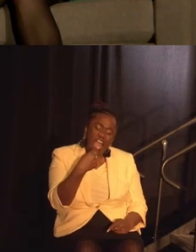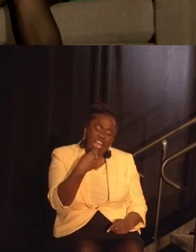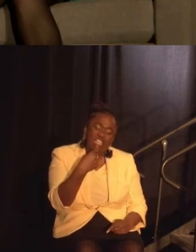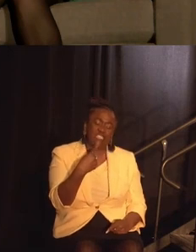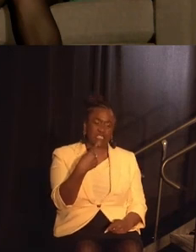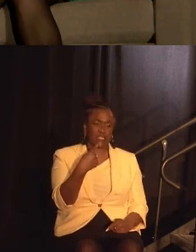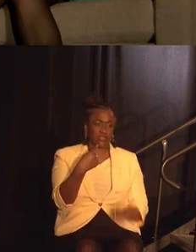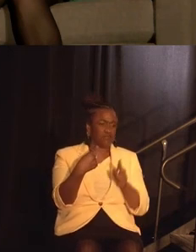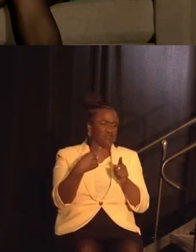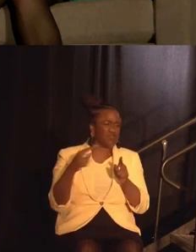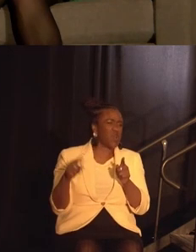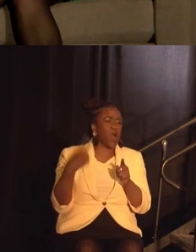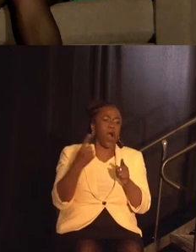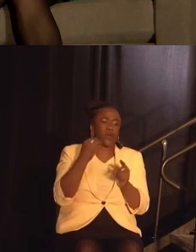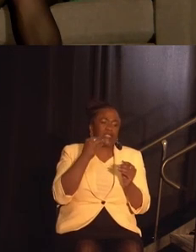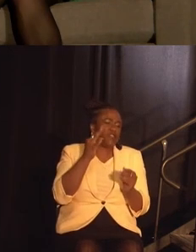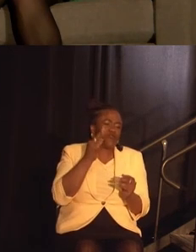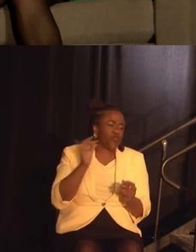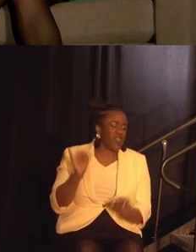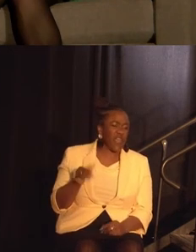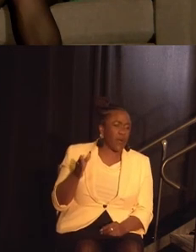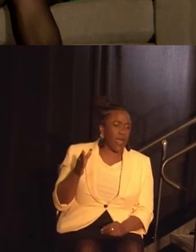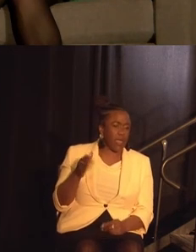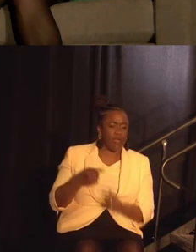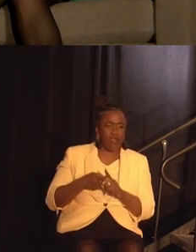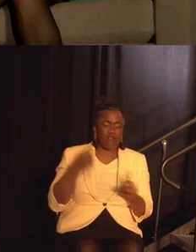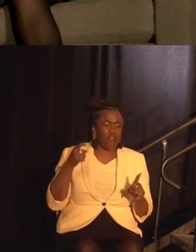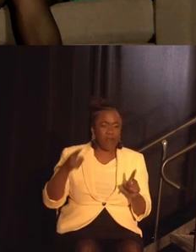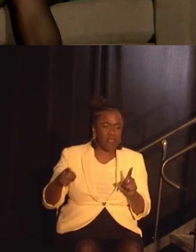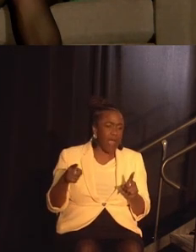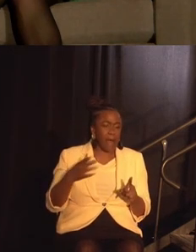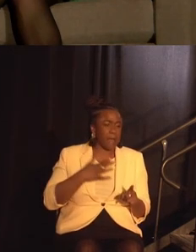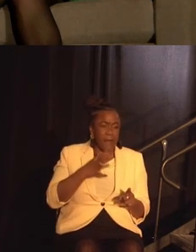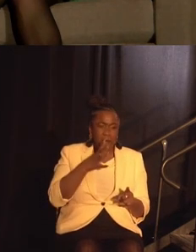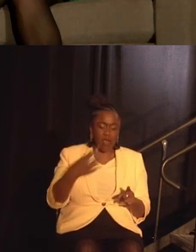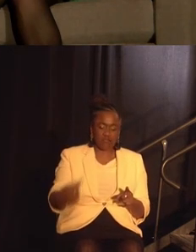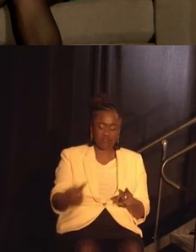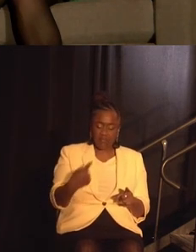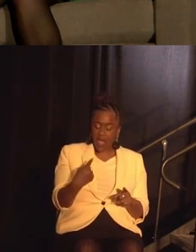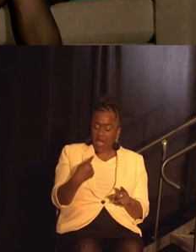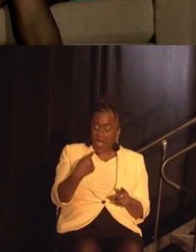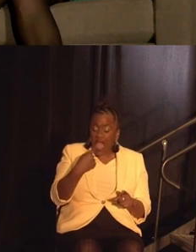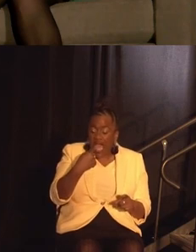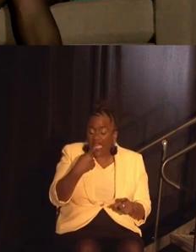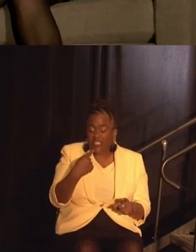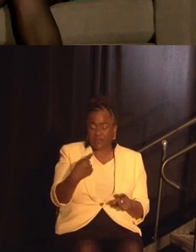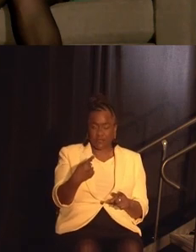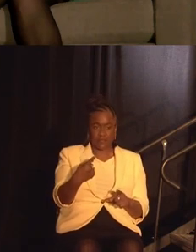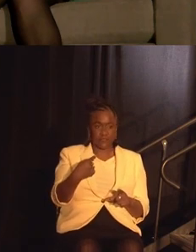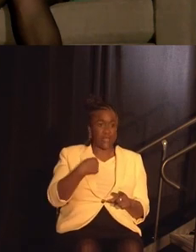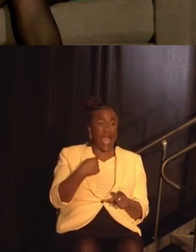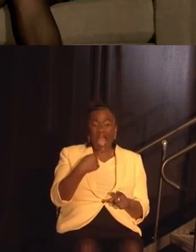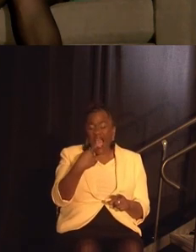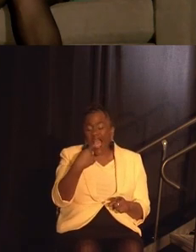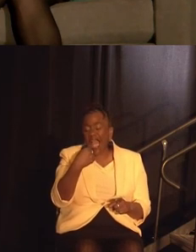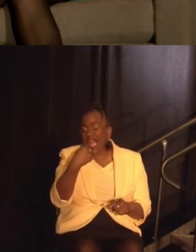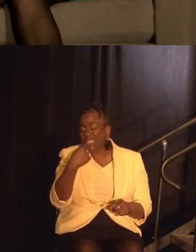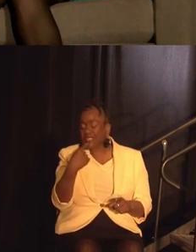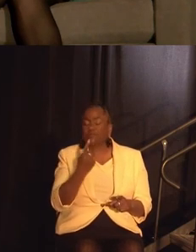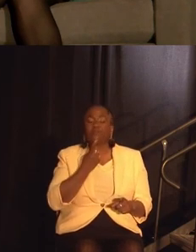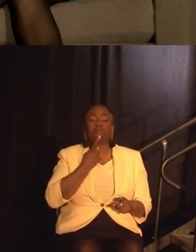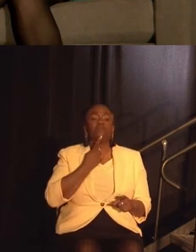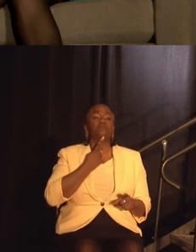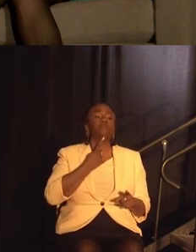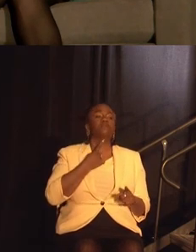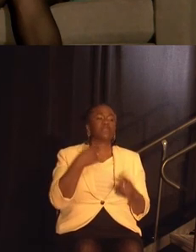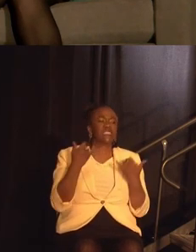I've always eaten fruit this way, right off the sparks of my mother's blade. I take it into my throat,